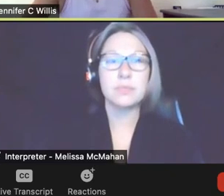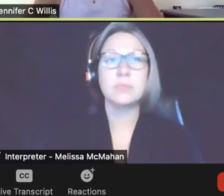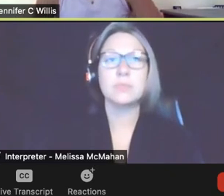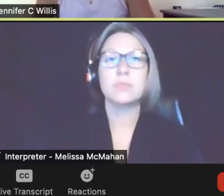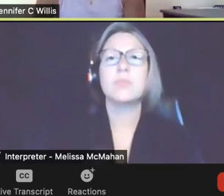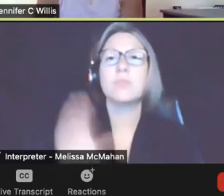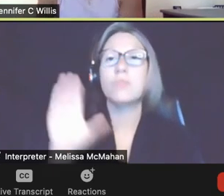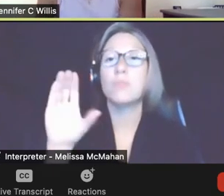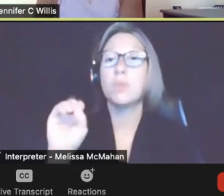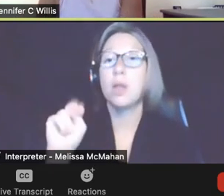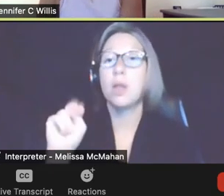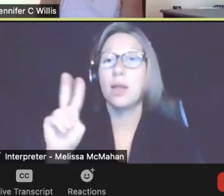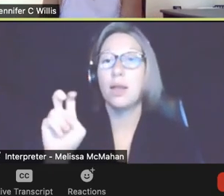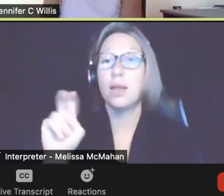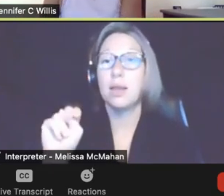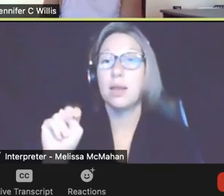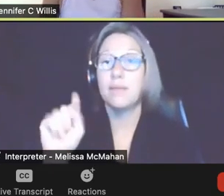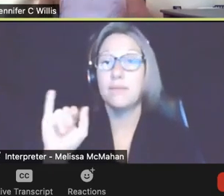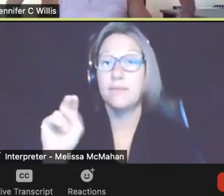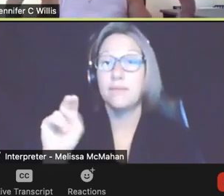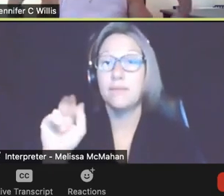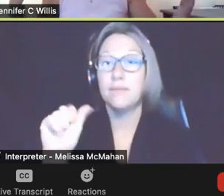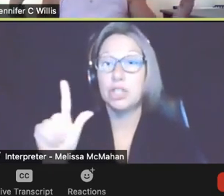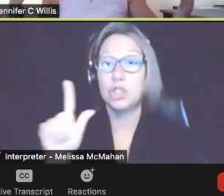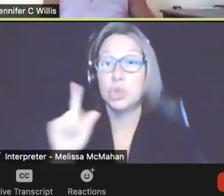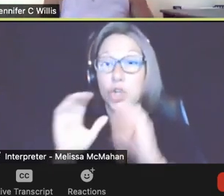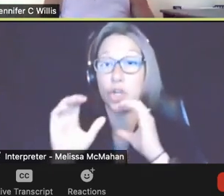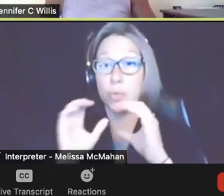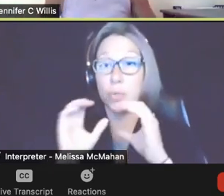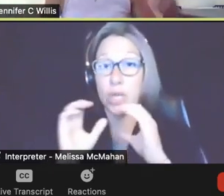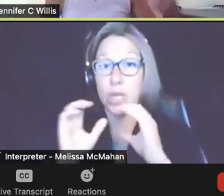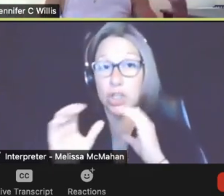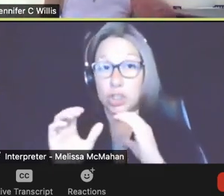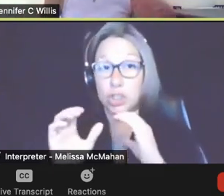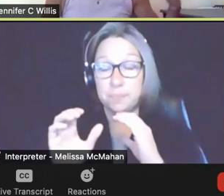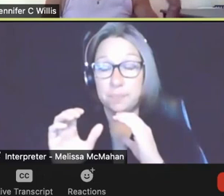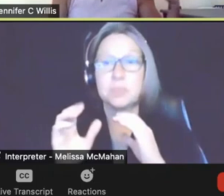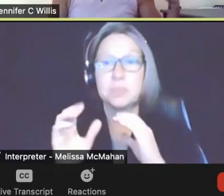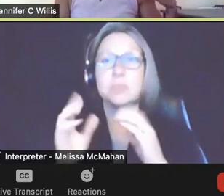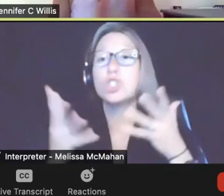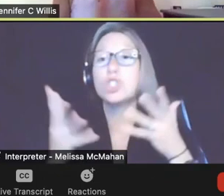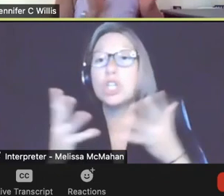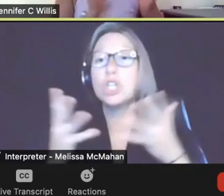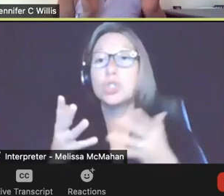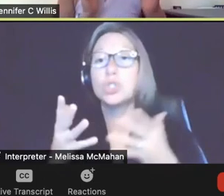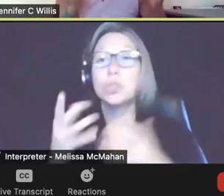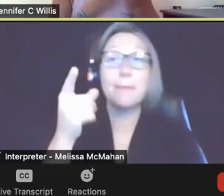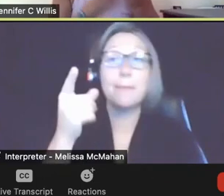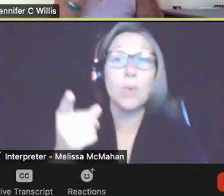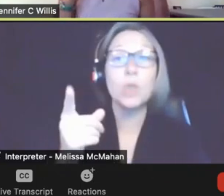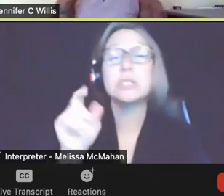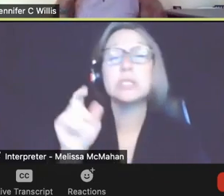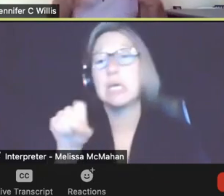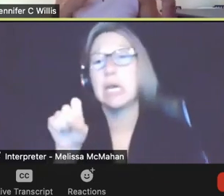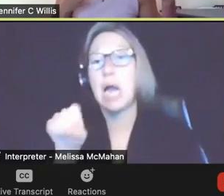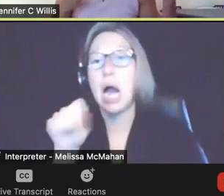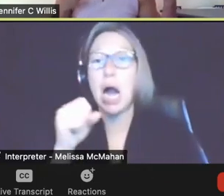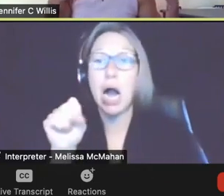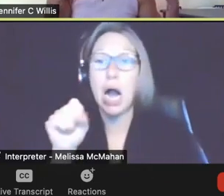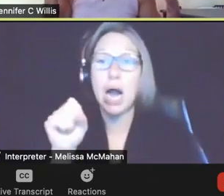Conventional communication. So conventional gestures are simply that. You're pointing, nodding, high five, fist